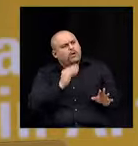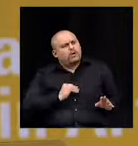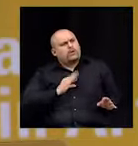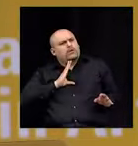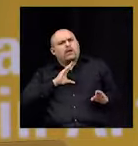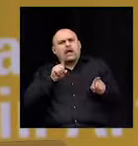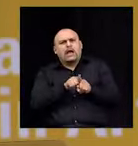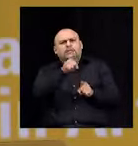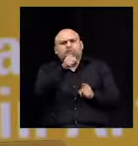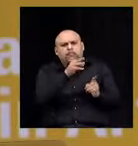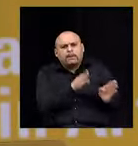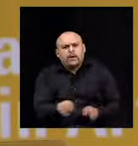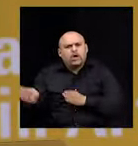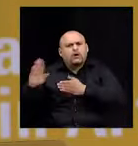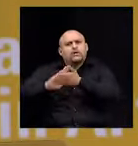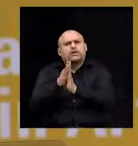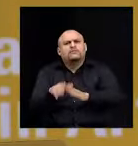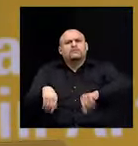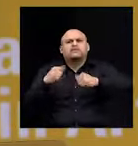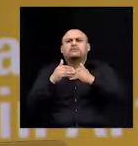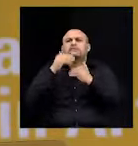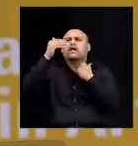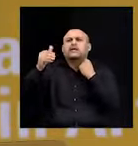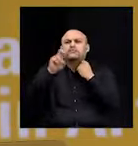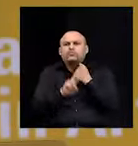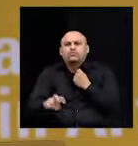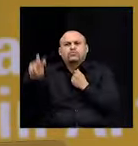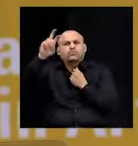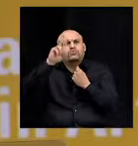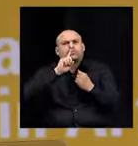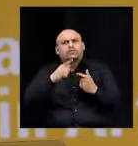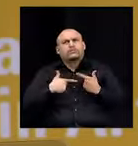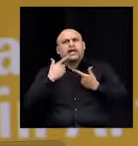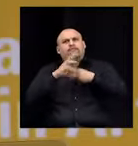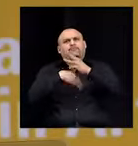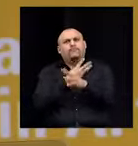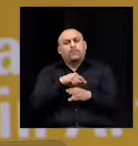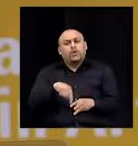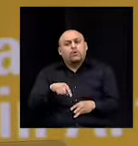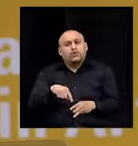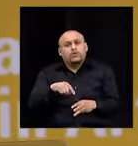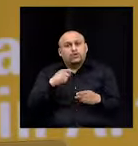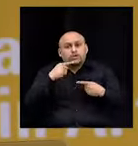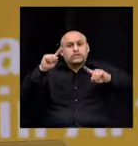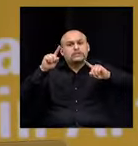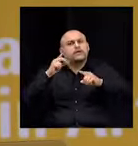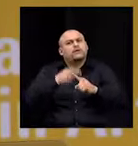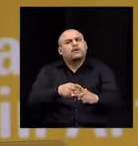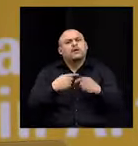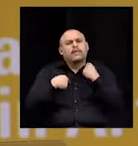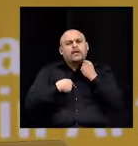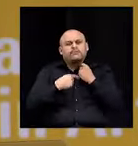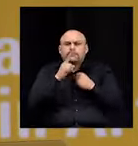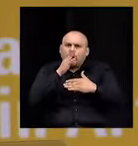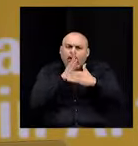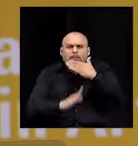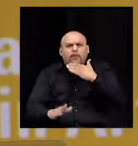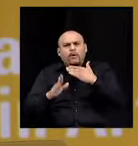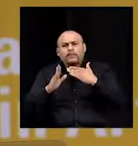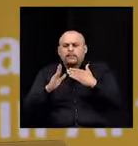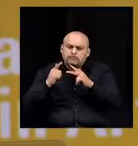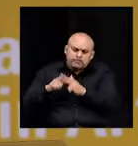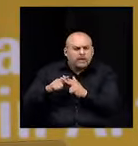prepare to take the next step in your journey through life. Ms. Cole's success is proof that humble beginnings do not have to